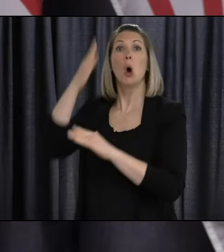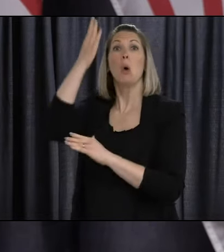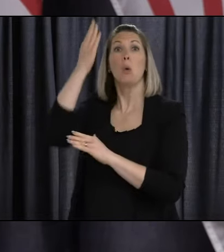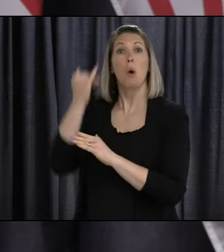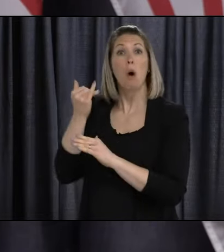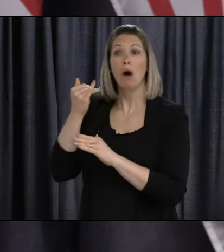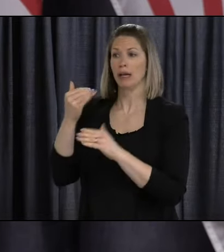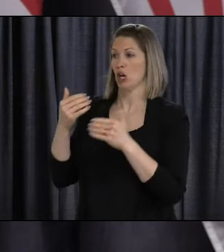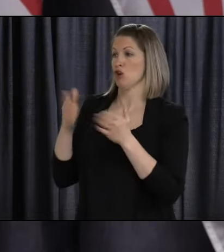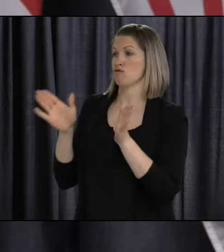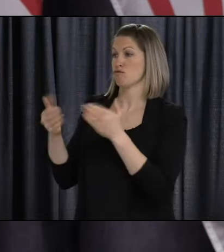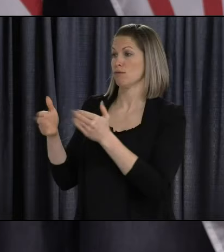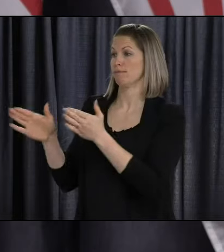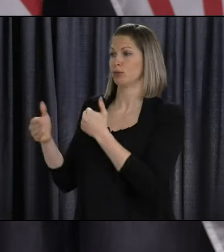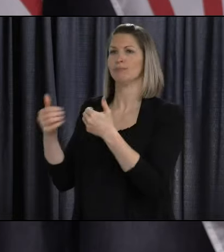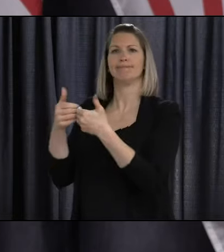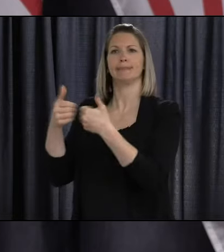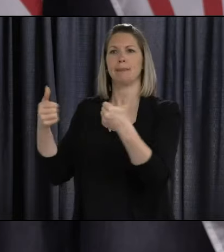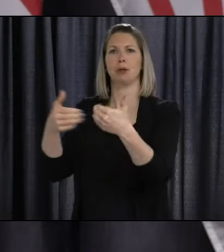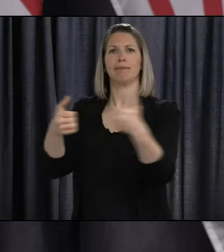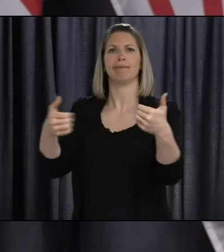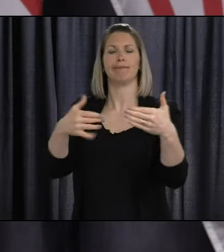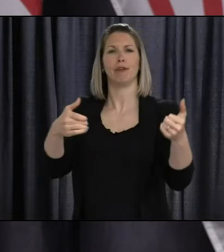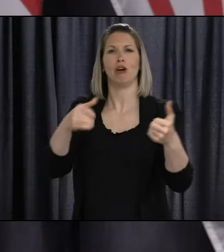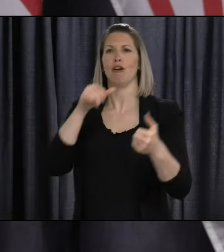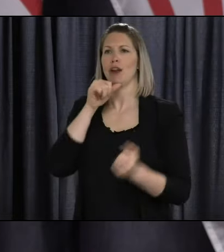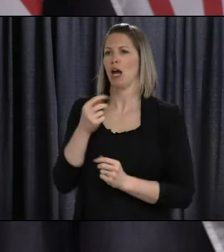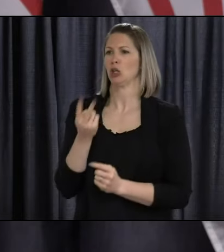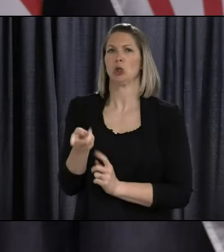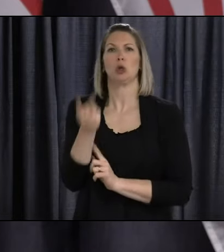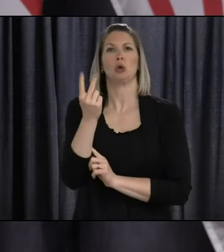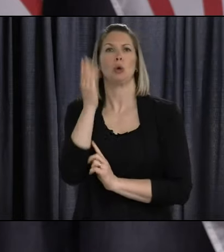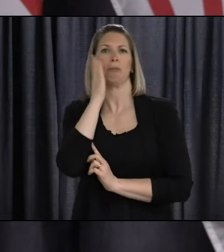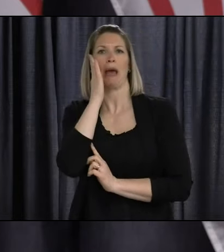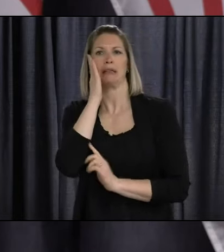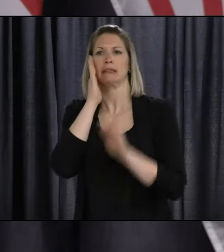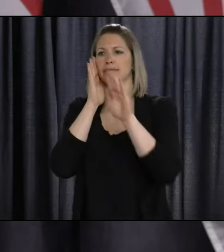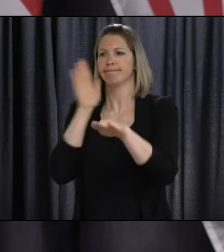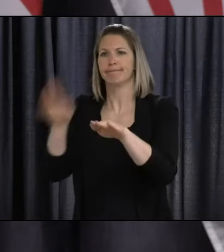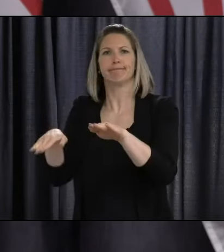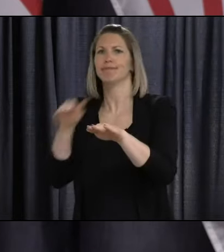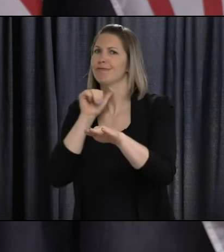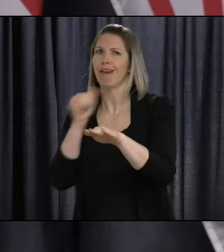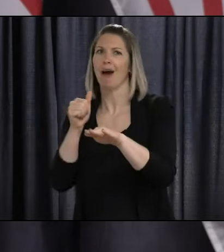from each other, and they are locked units.